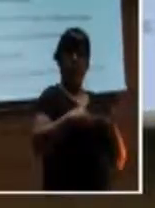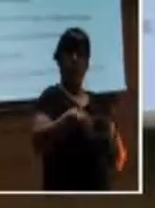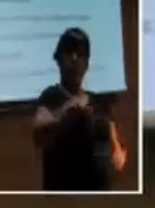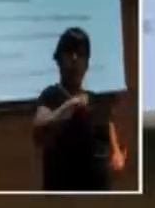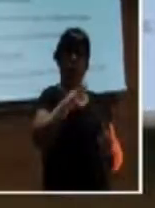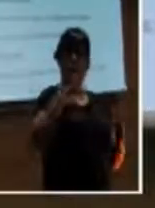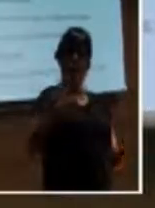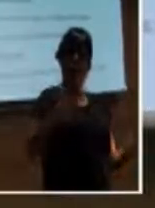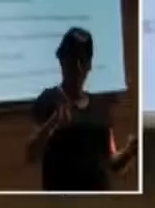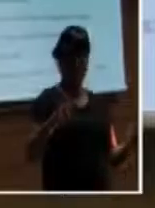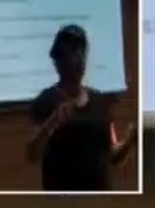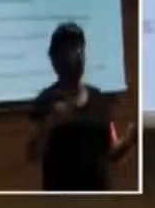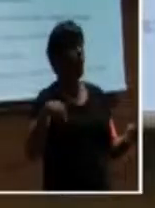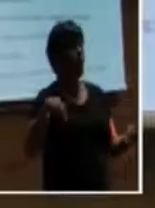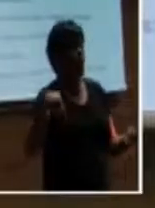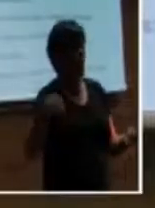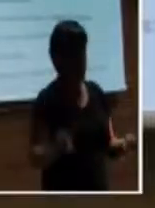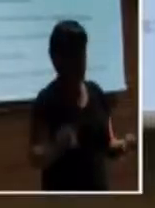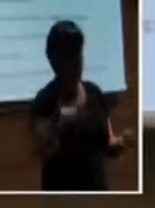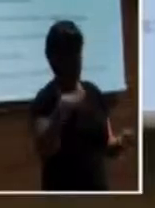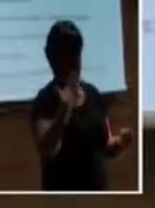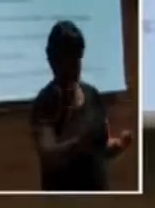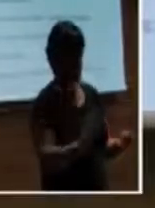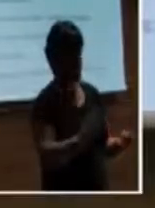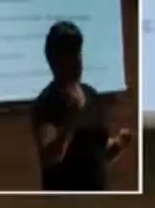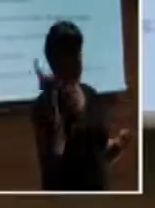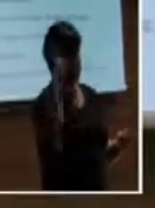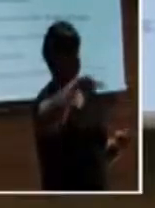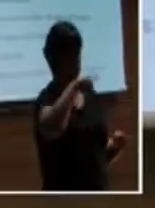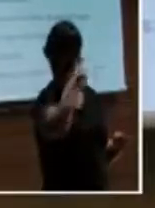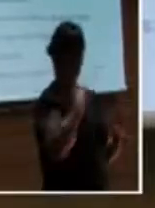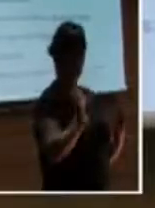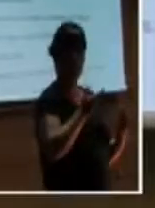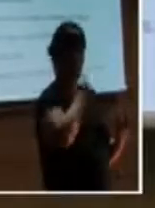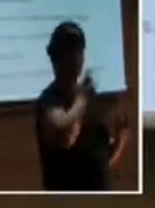palliative care philosophy in their everyday work.